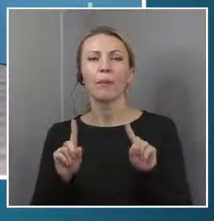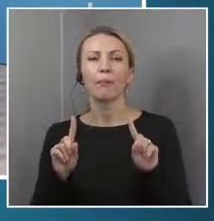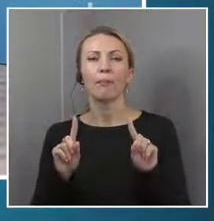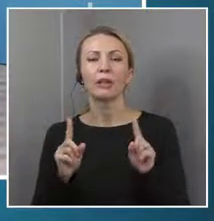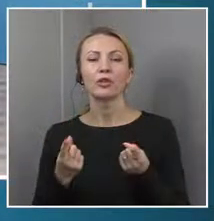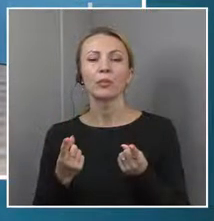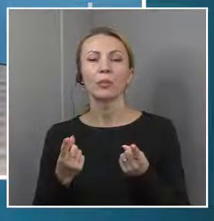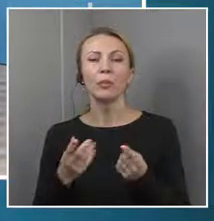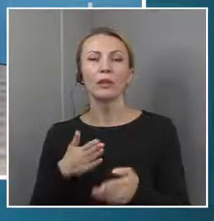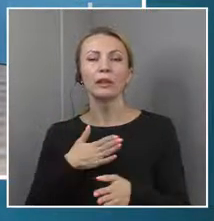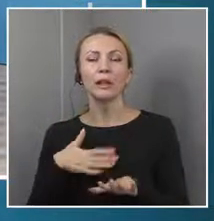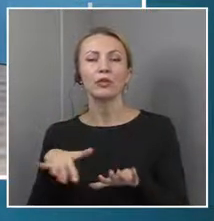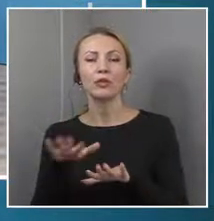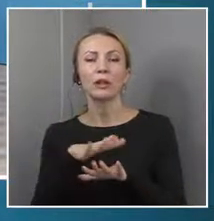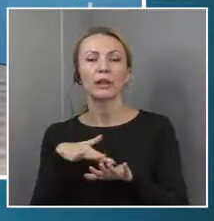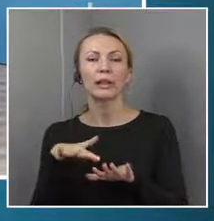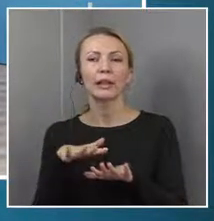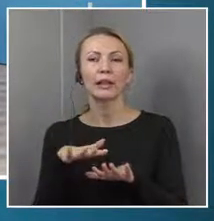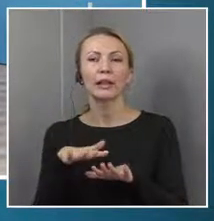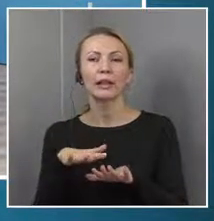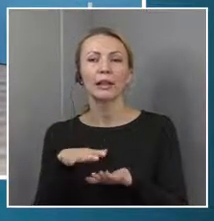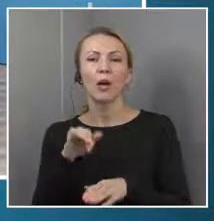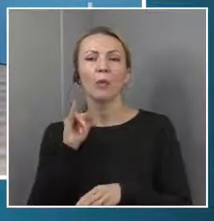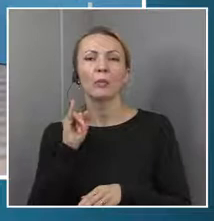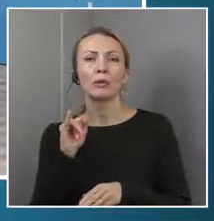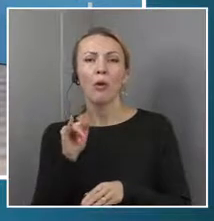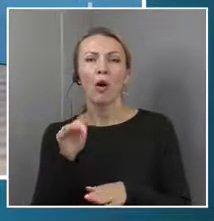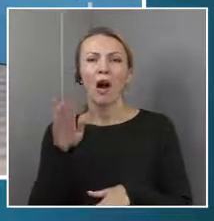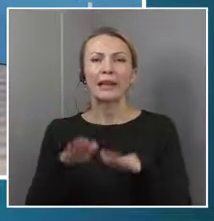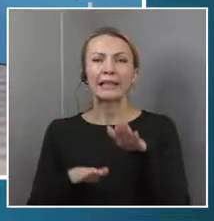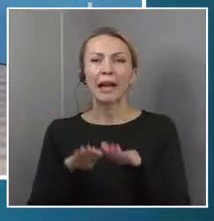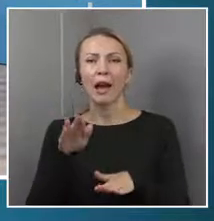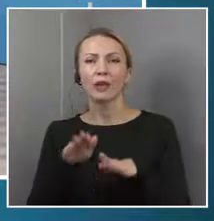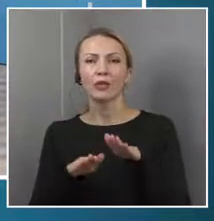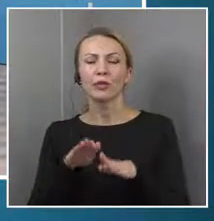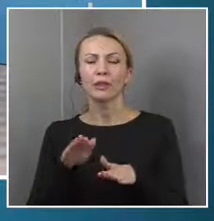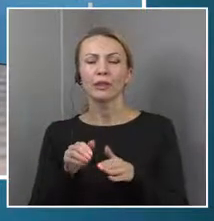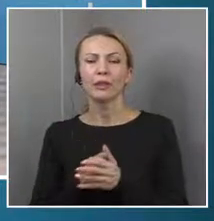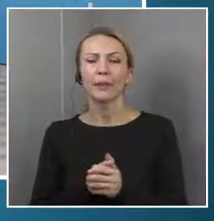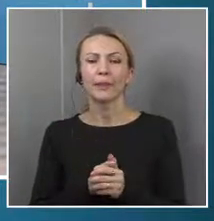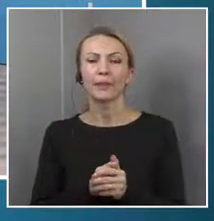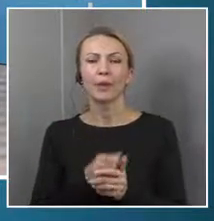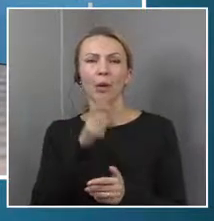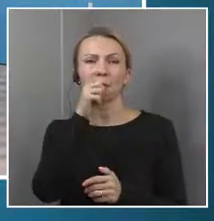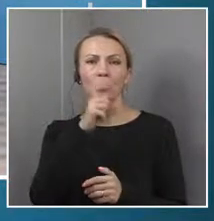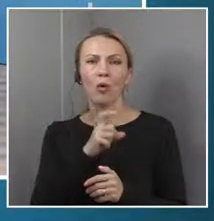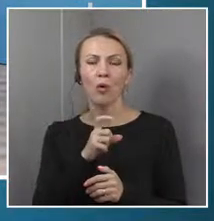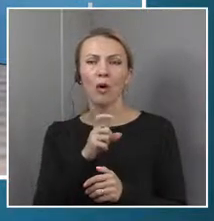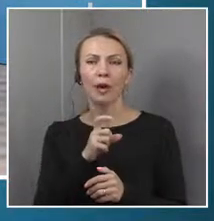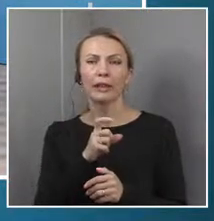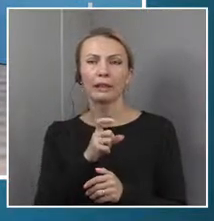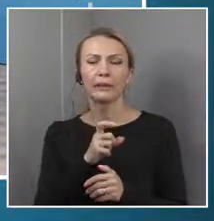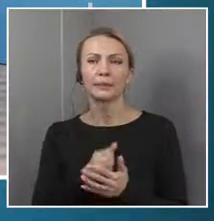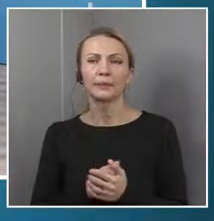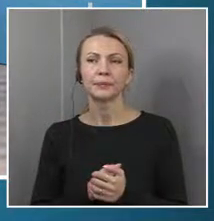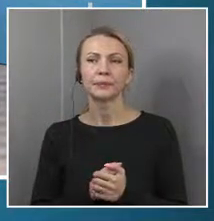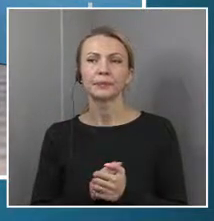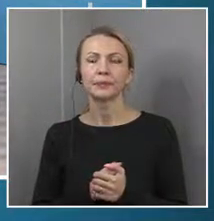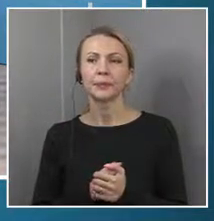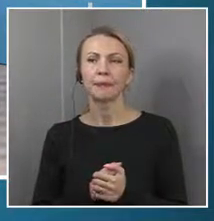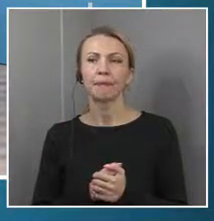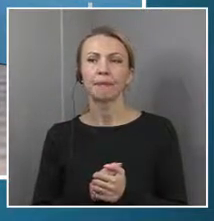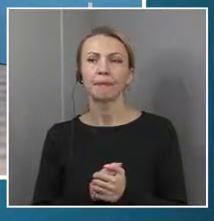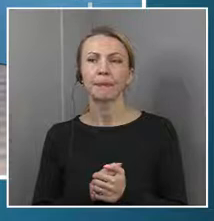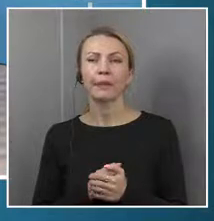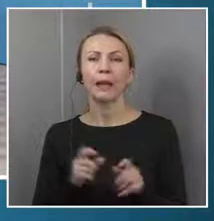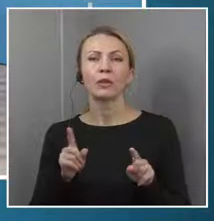away as an expert. Why do you think is our market so